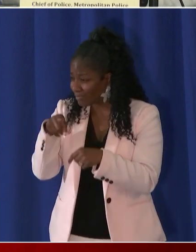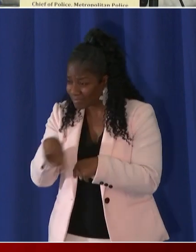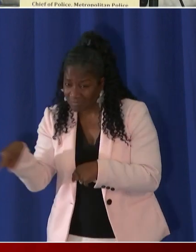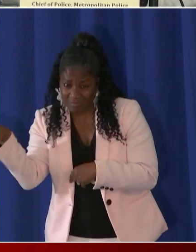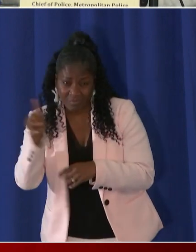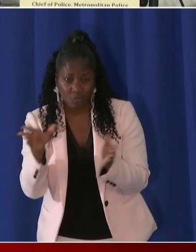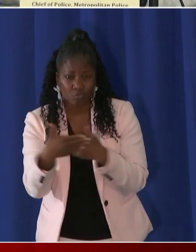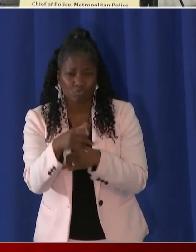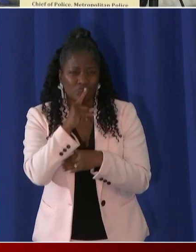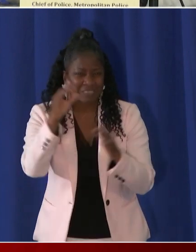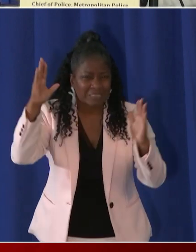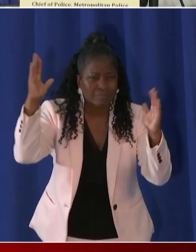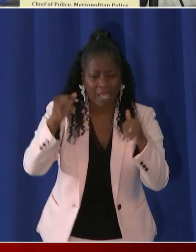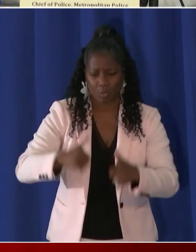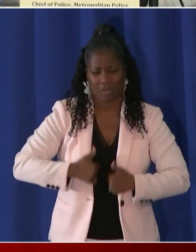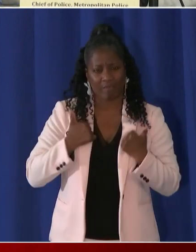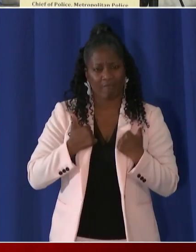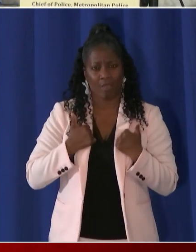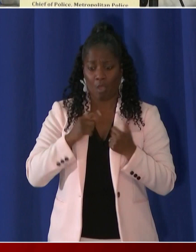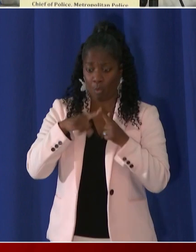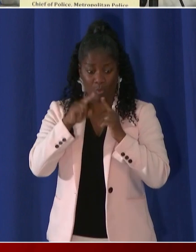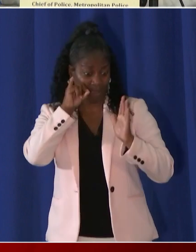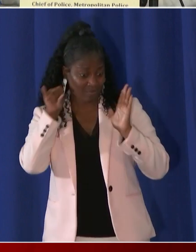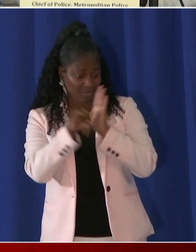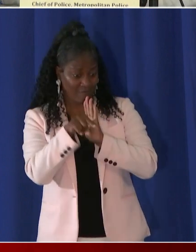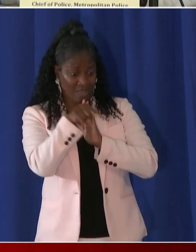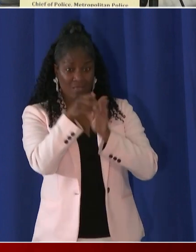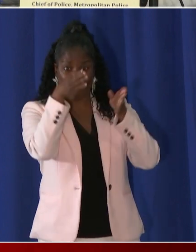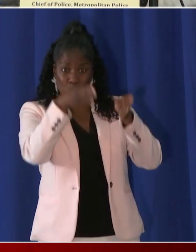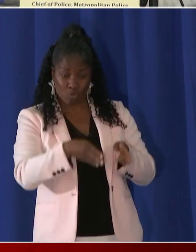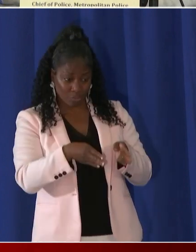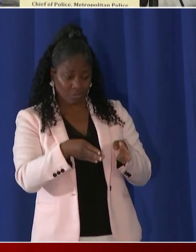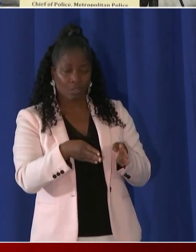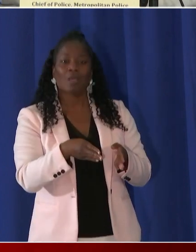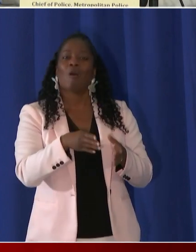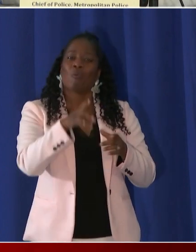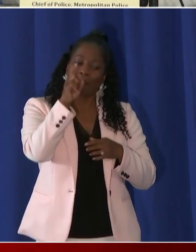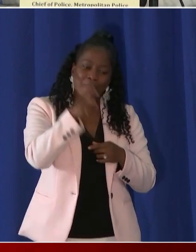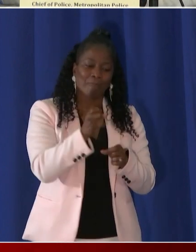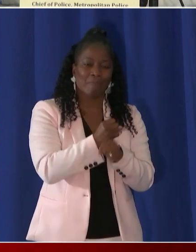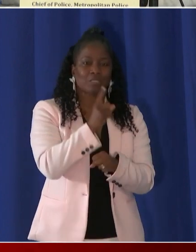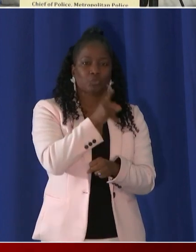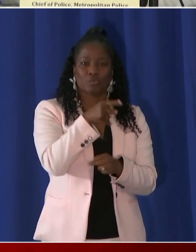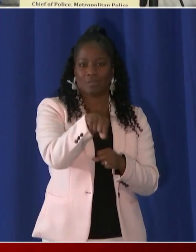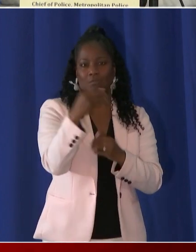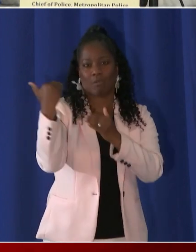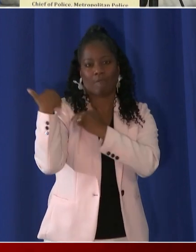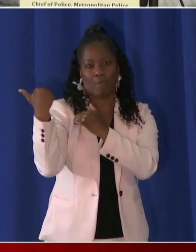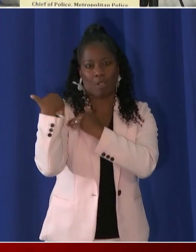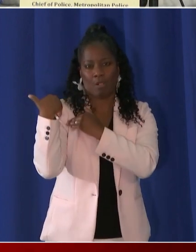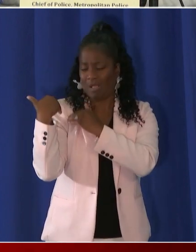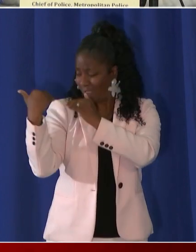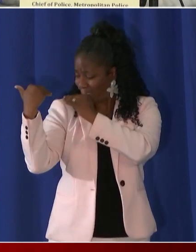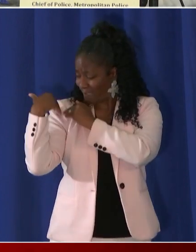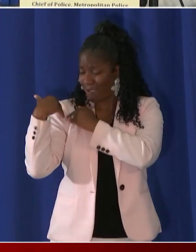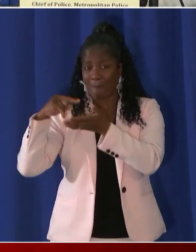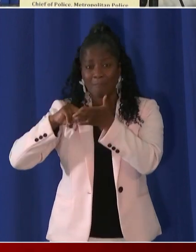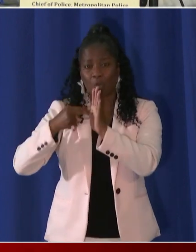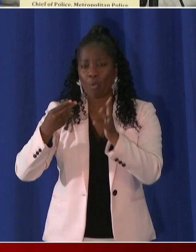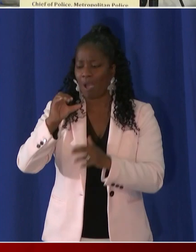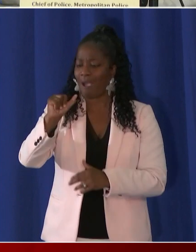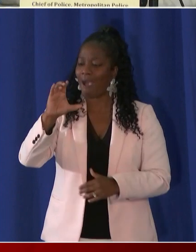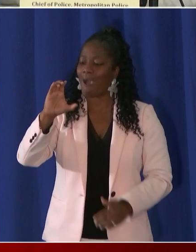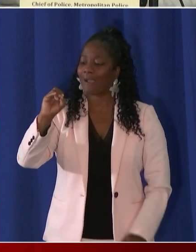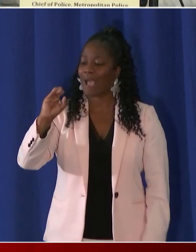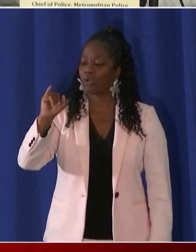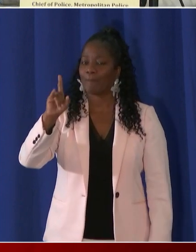by. And when we identify people like that, we have to hold those individuals accountable. And then what does accountability look like? I ask